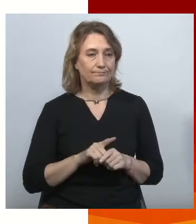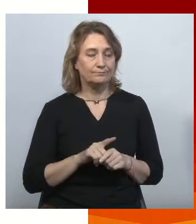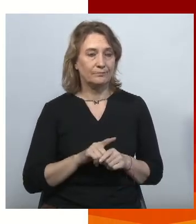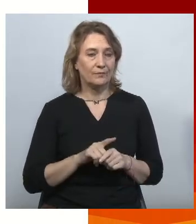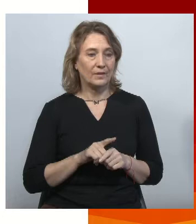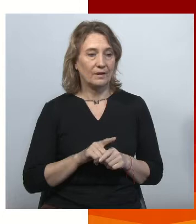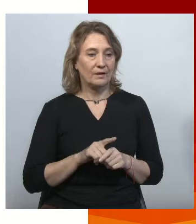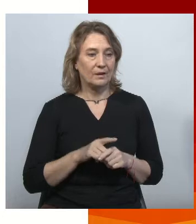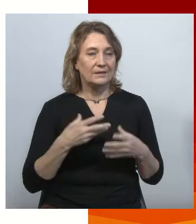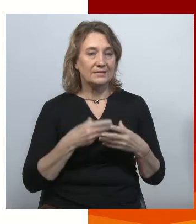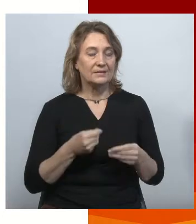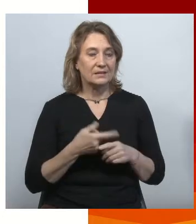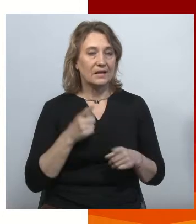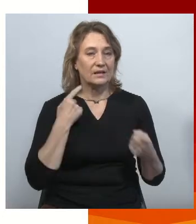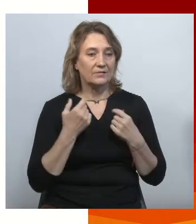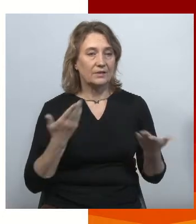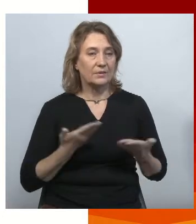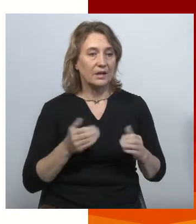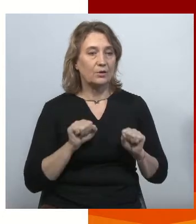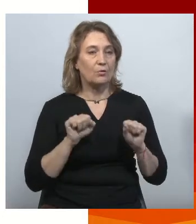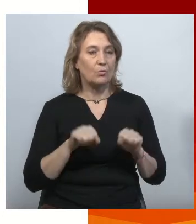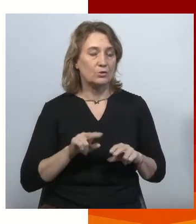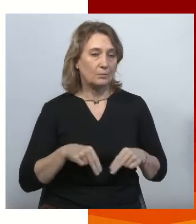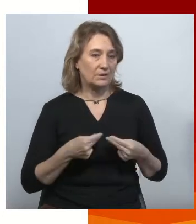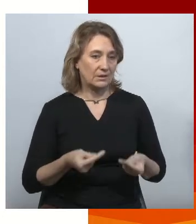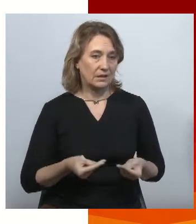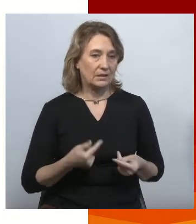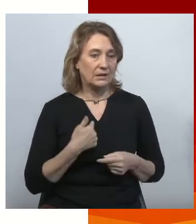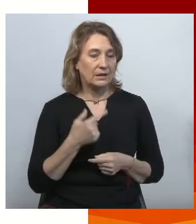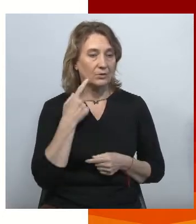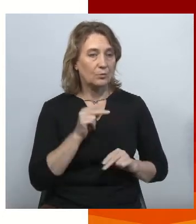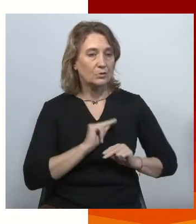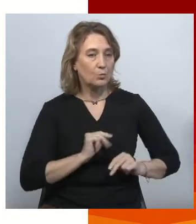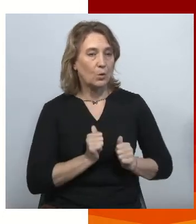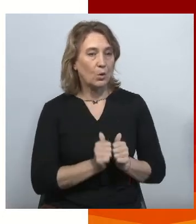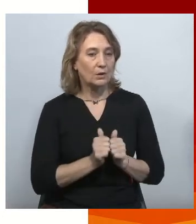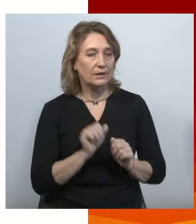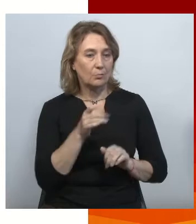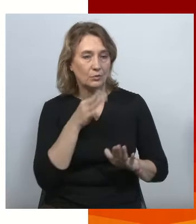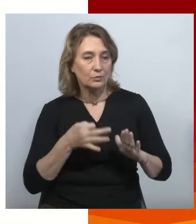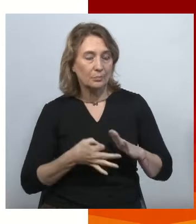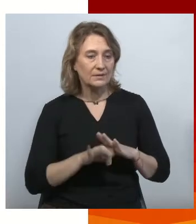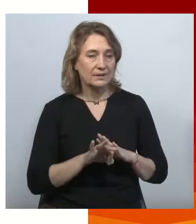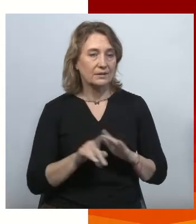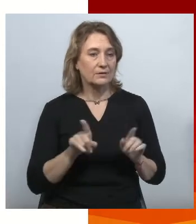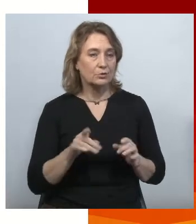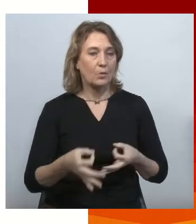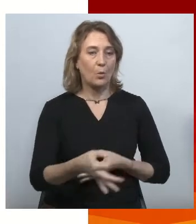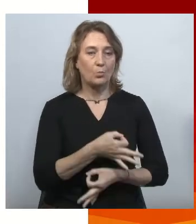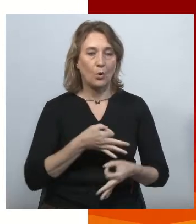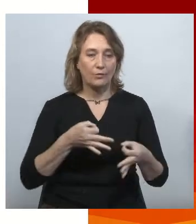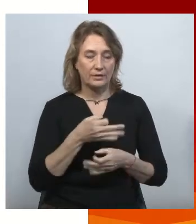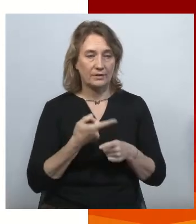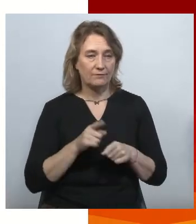universities. I think this is the brief information that we can provide you with. I hope that my colleagues will be able to